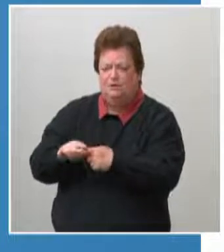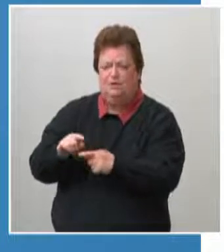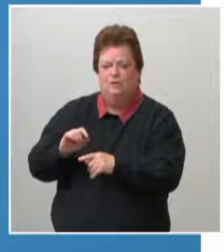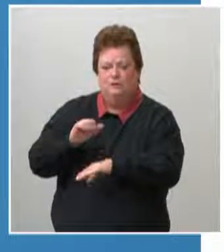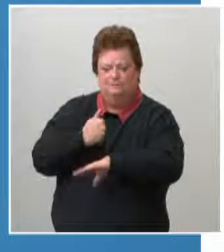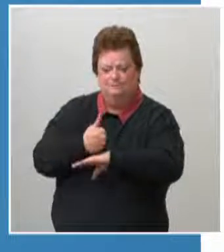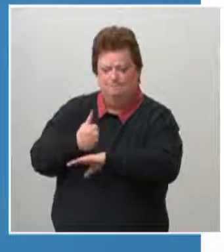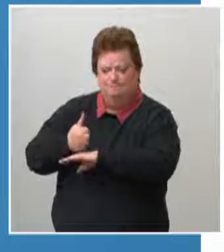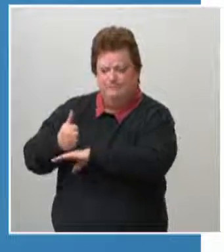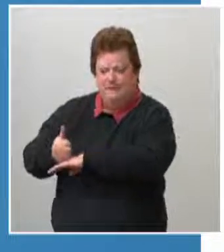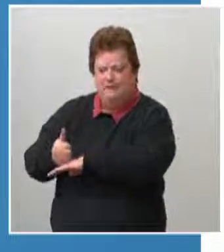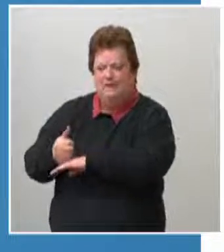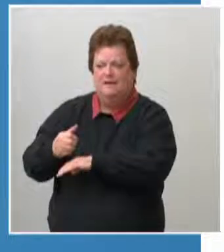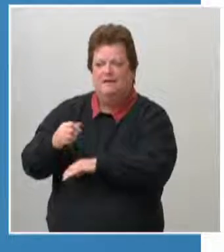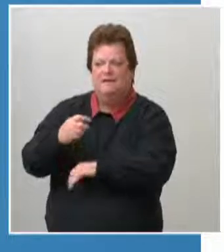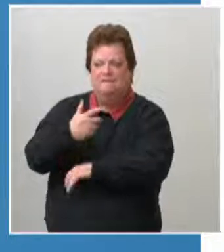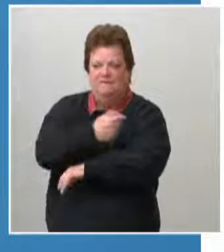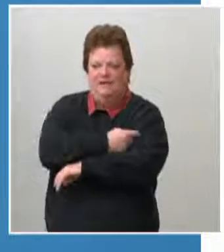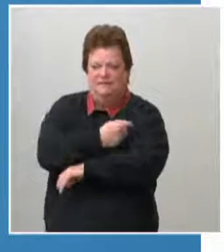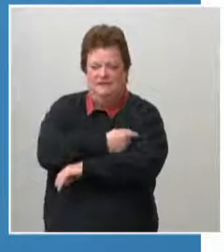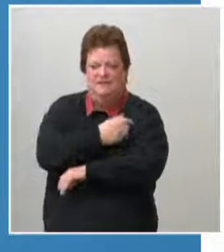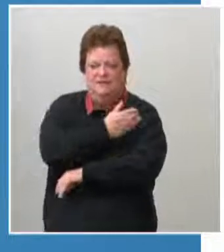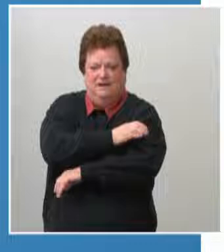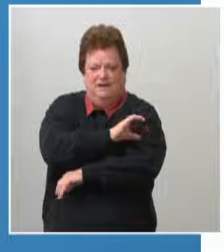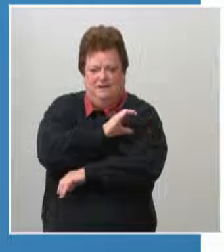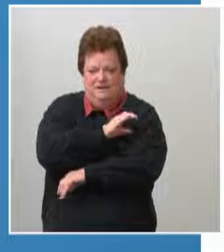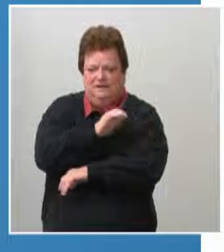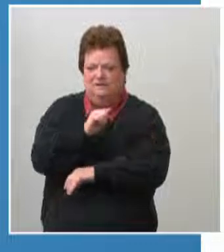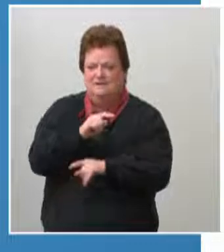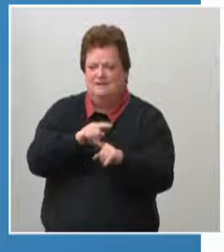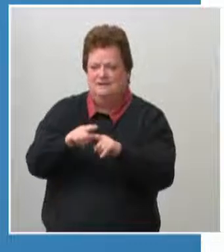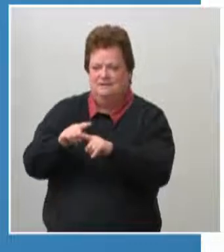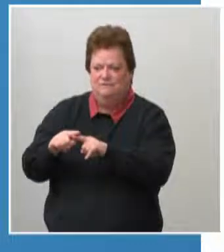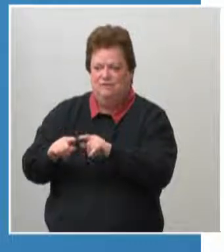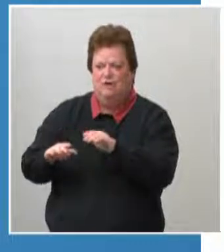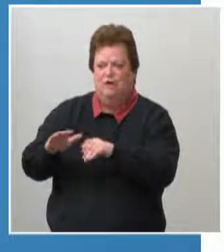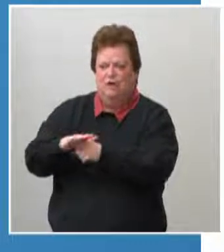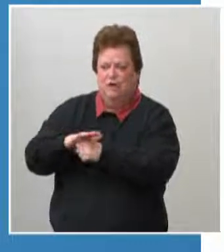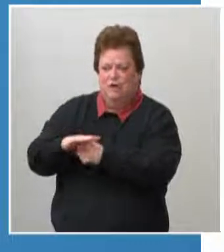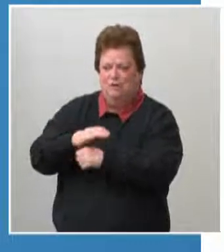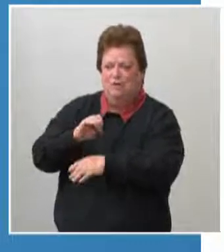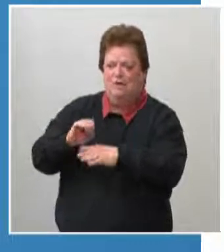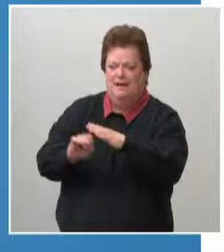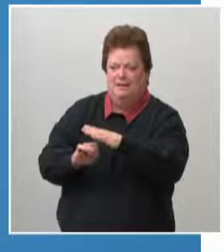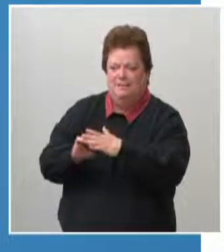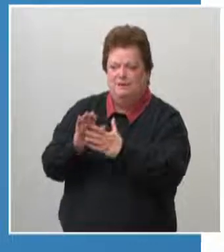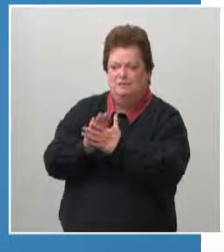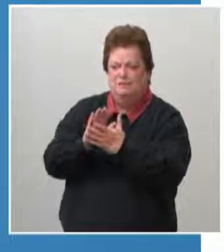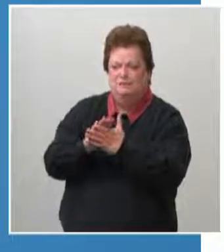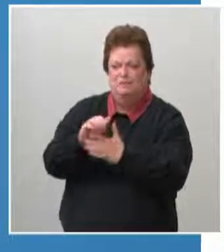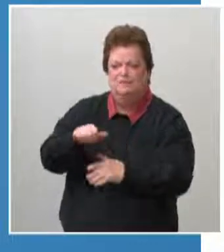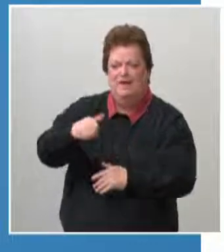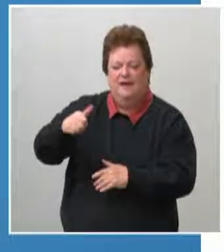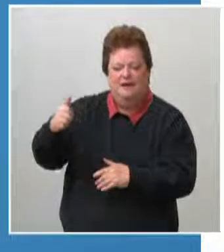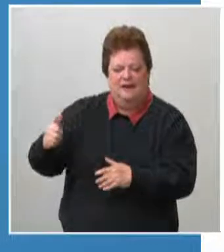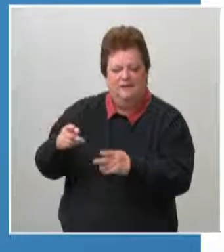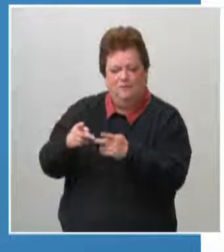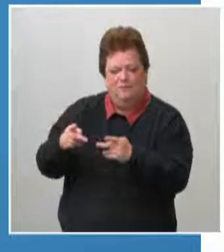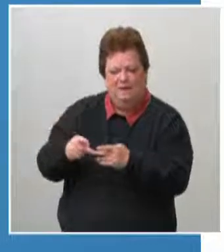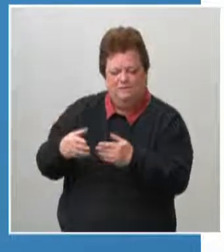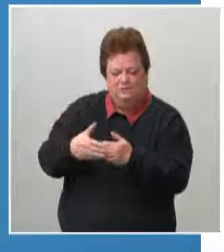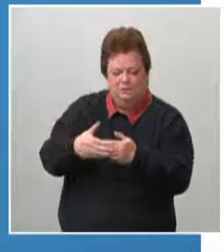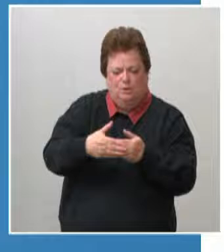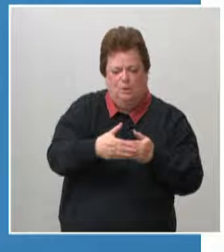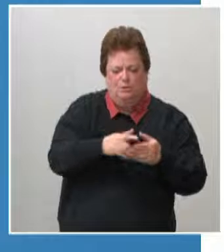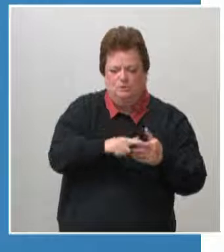convenient walk-in vaccination clinics at several local elementary schools and other locations close to home, so getting